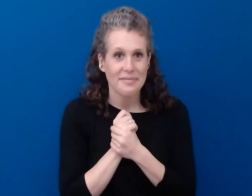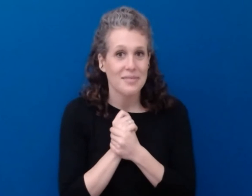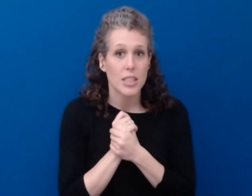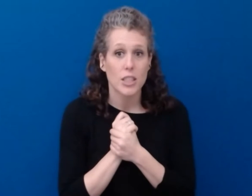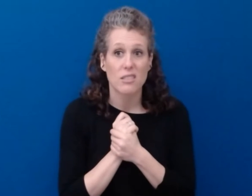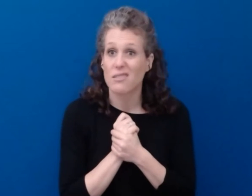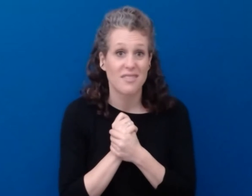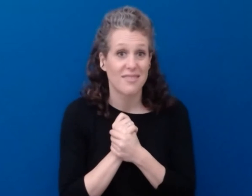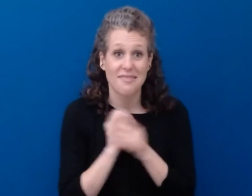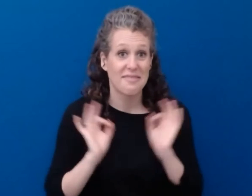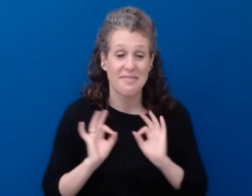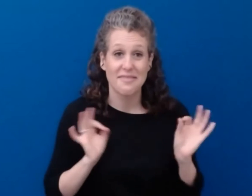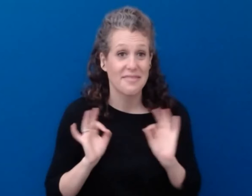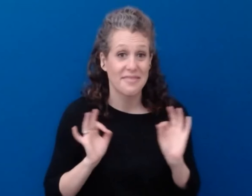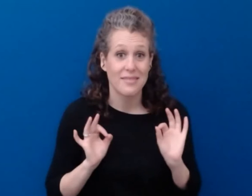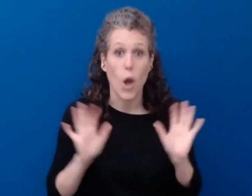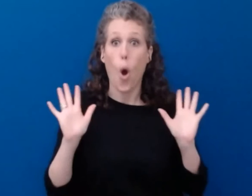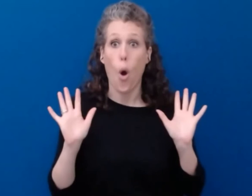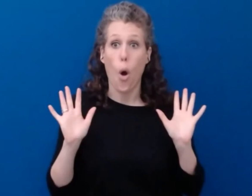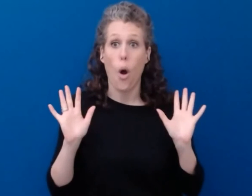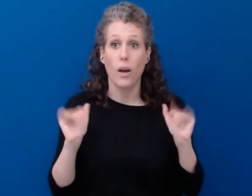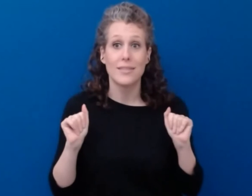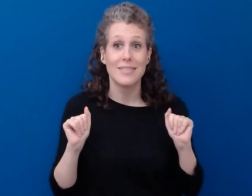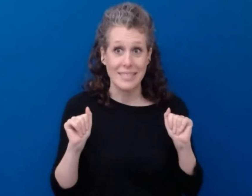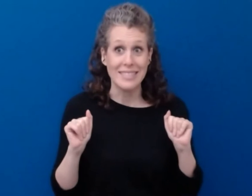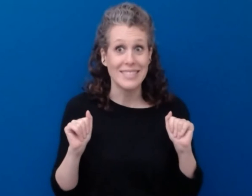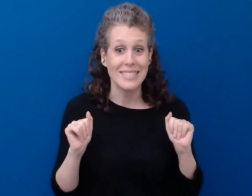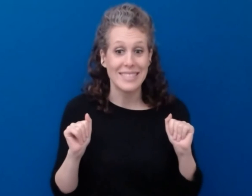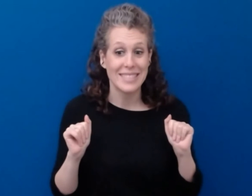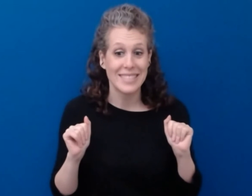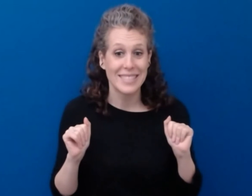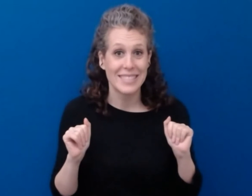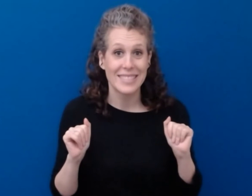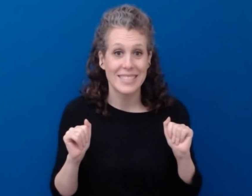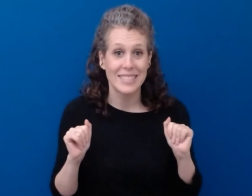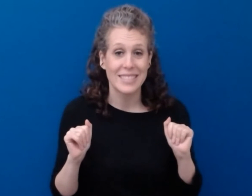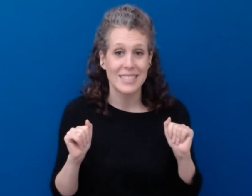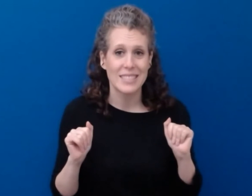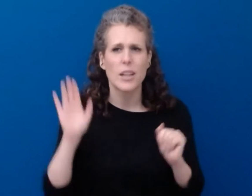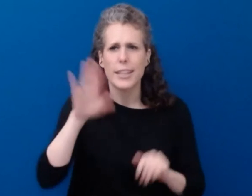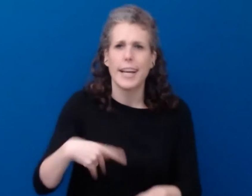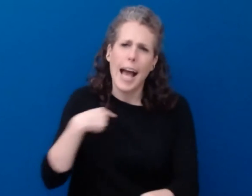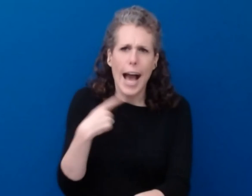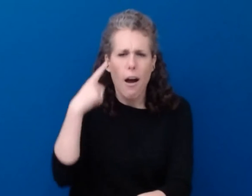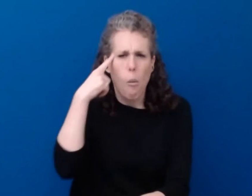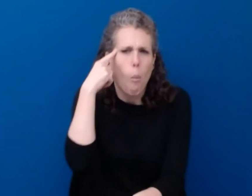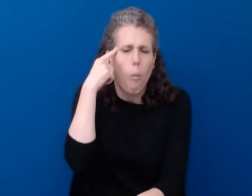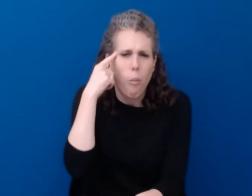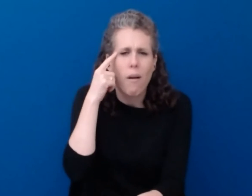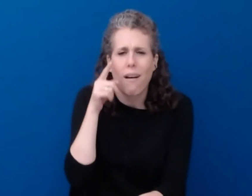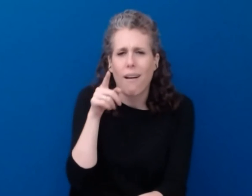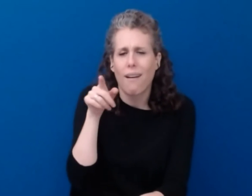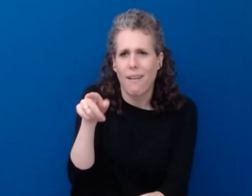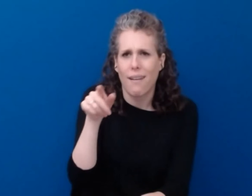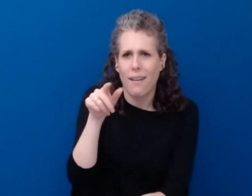No one is. Oh, we have four. Yeah. Yes. Well, I just thought about what Alf said